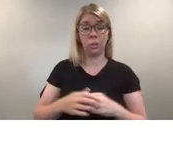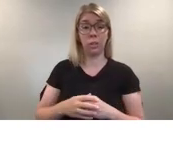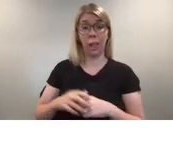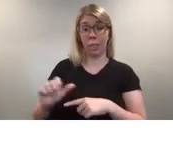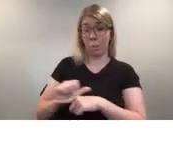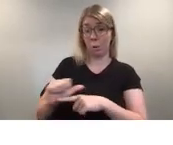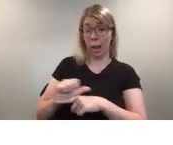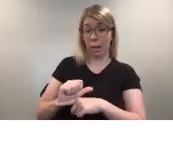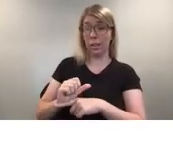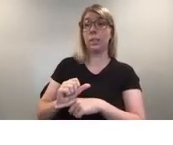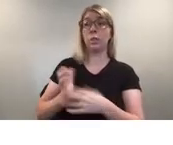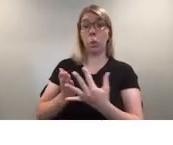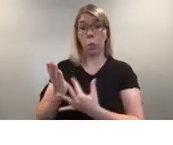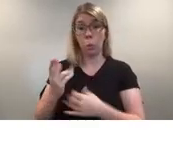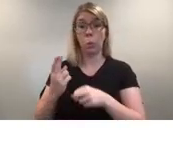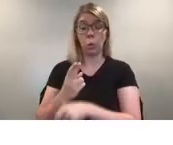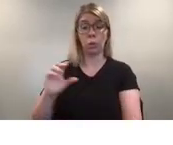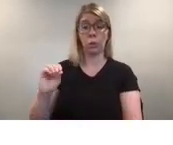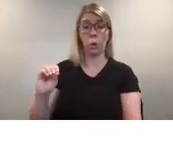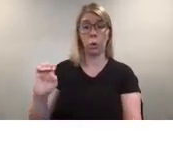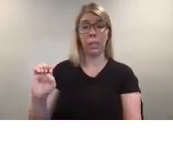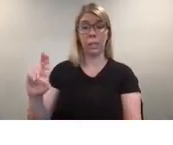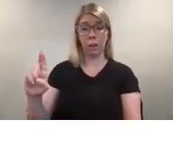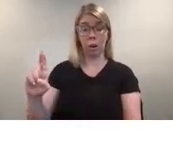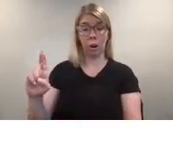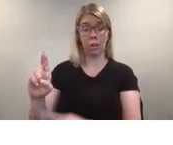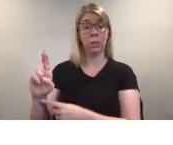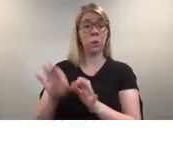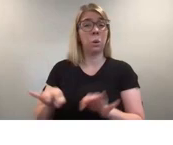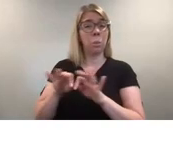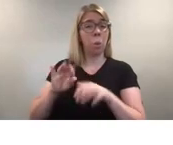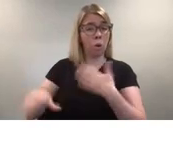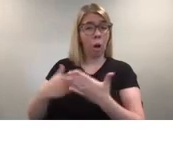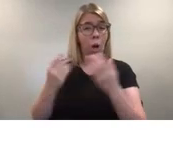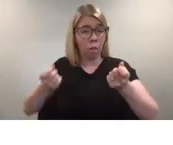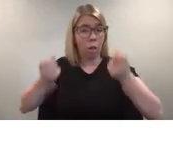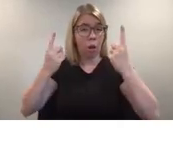use of OER. So I just want to ensure that we're all on the same page foundationally.